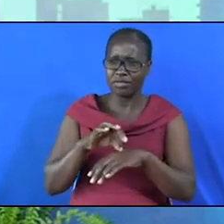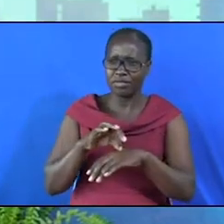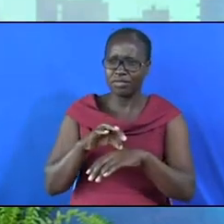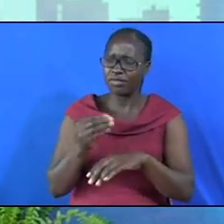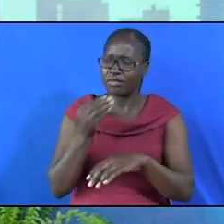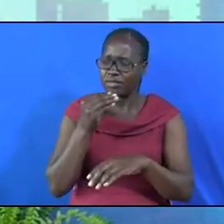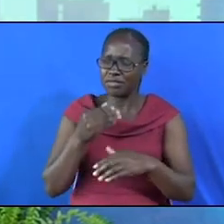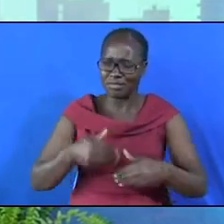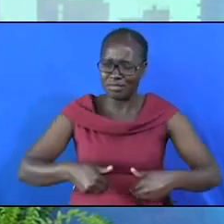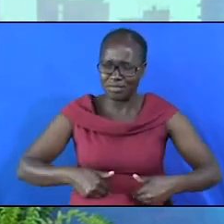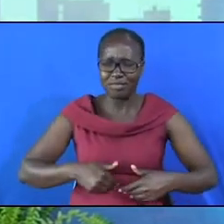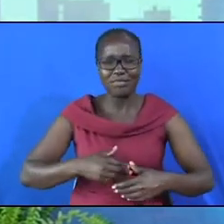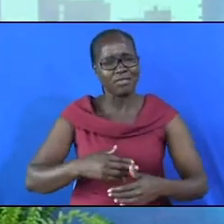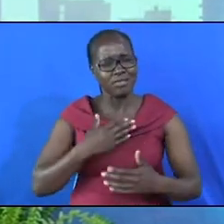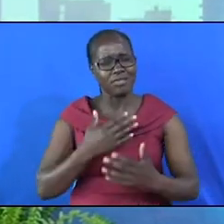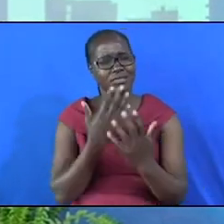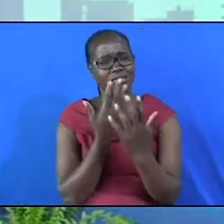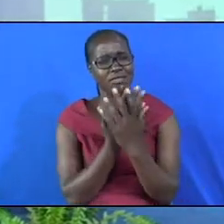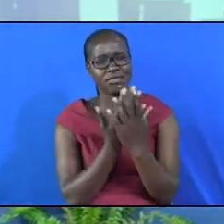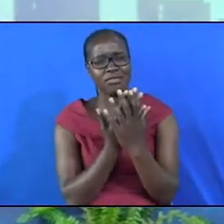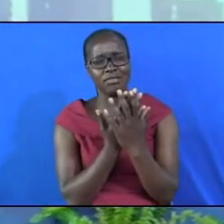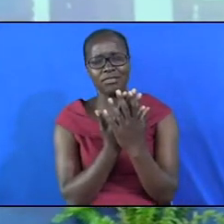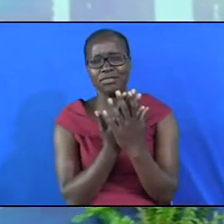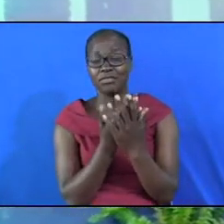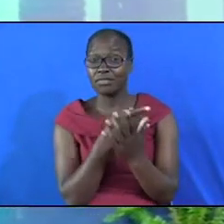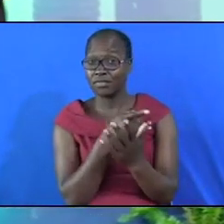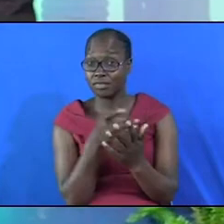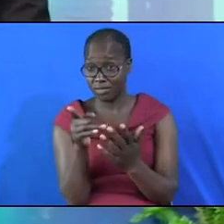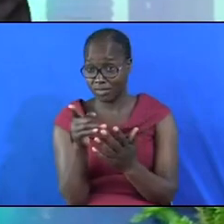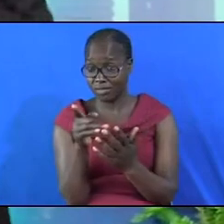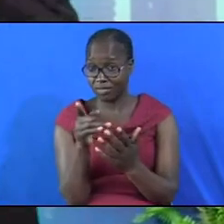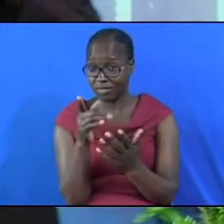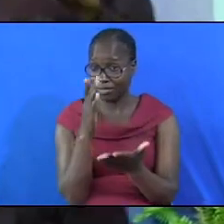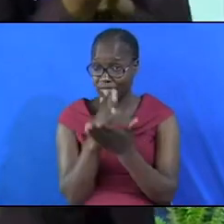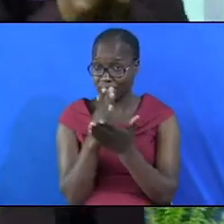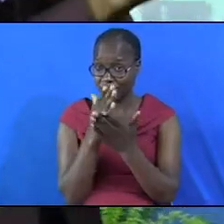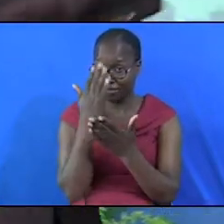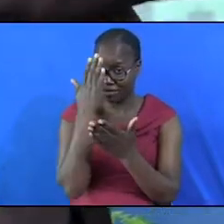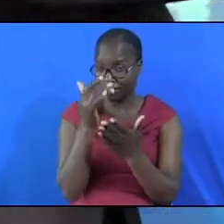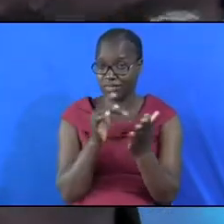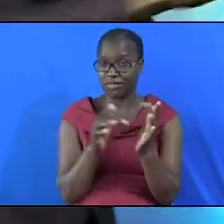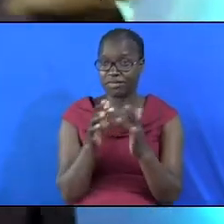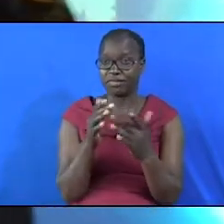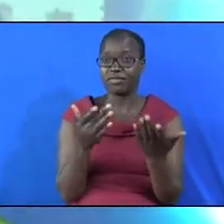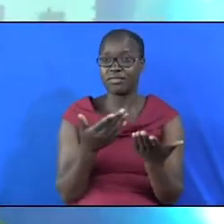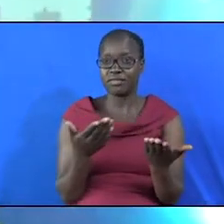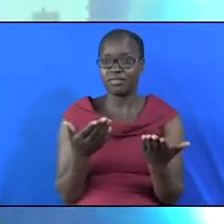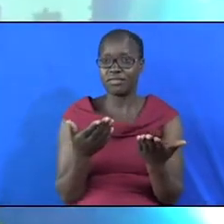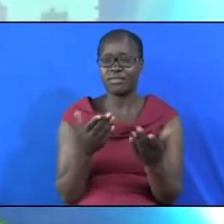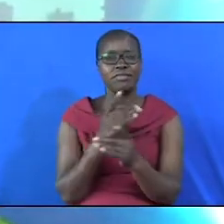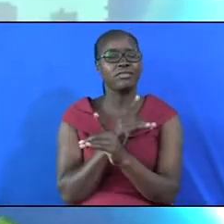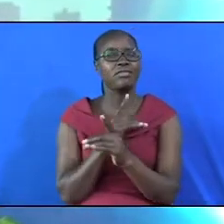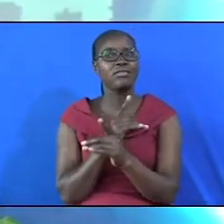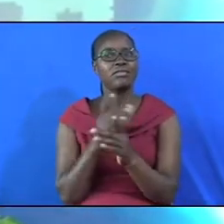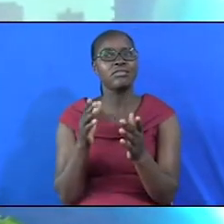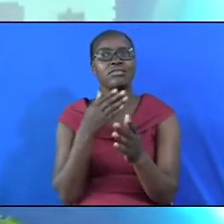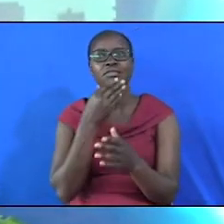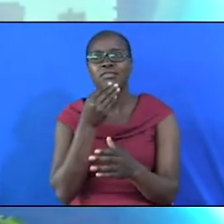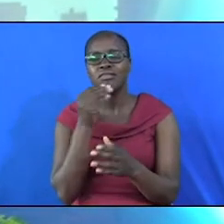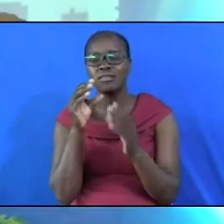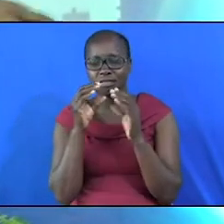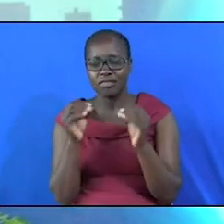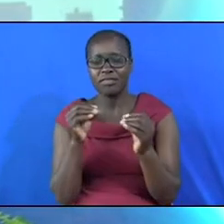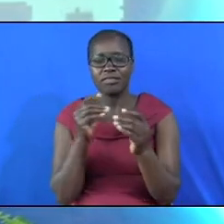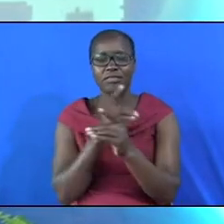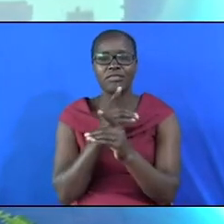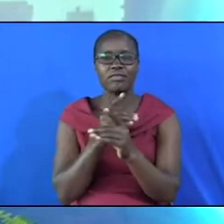visit those who are in prison walls? Do you? Because the Bible says, defend the fatherless, defend the widow.